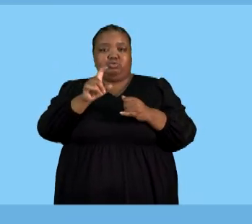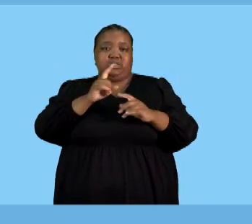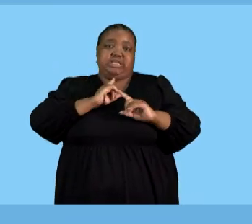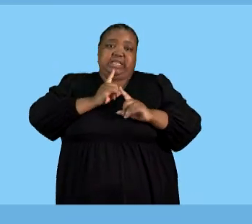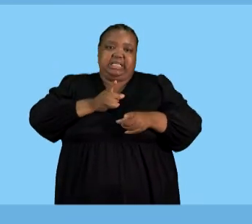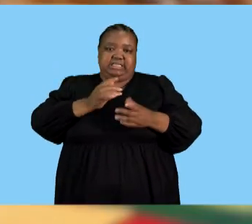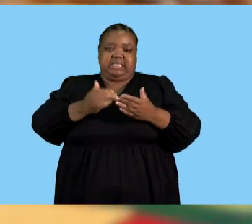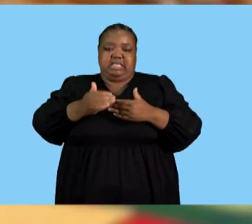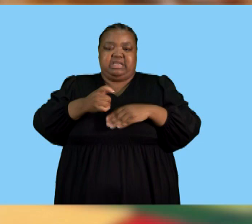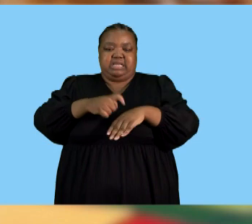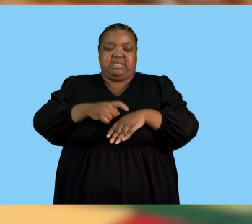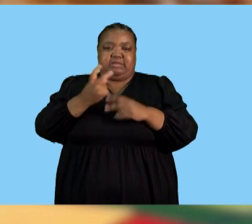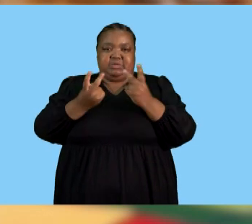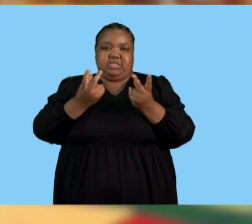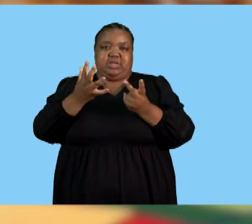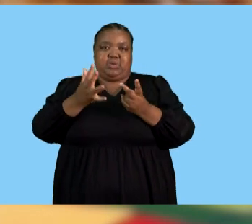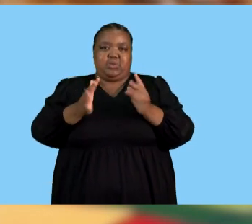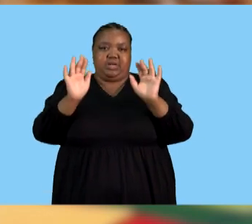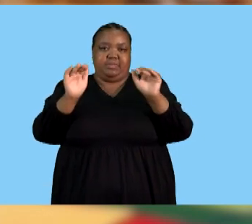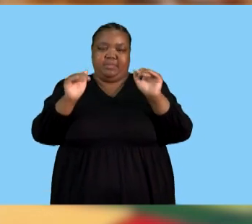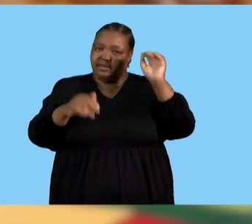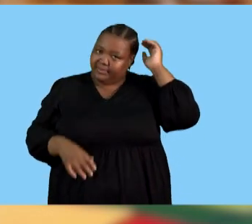this question for me, and I will see you next time.